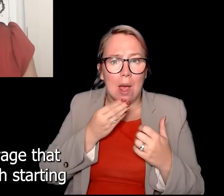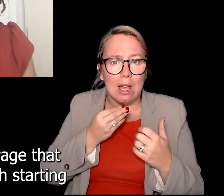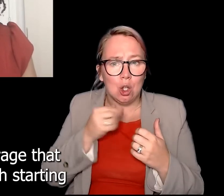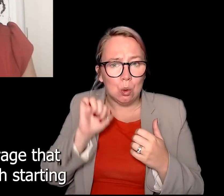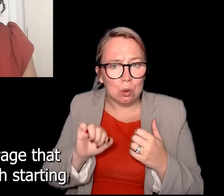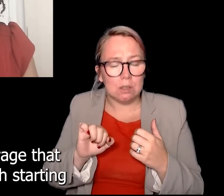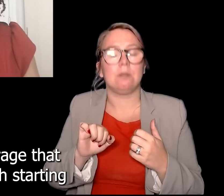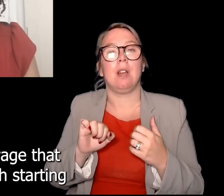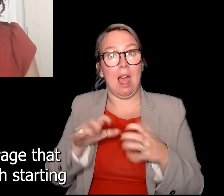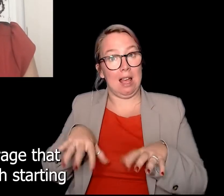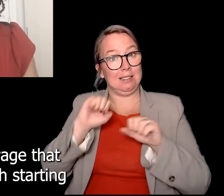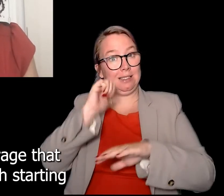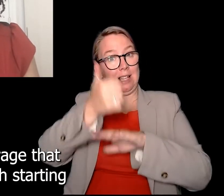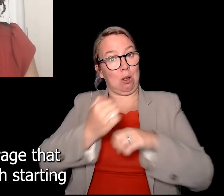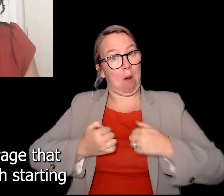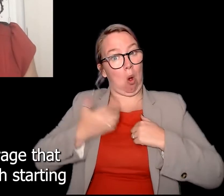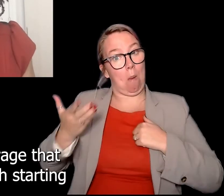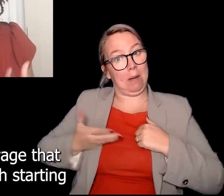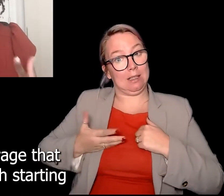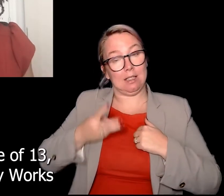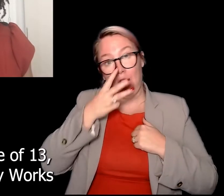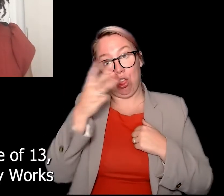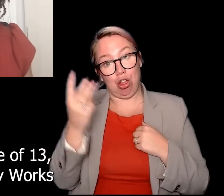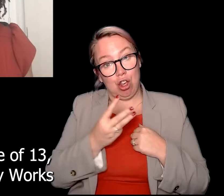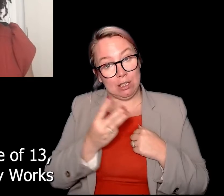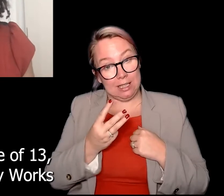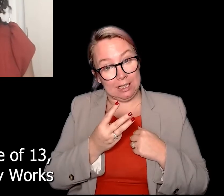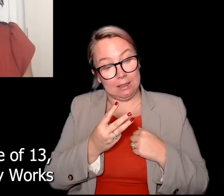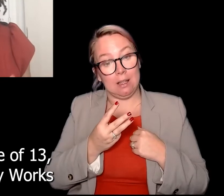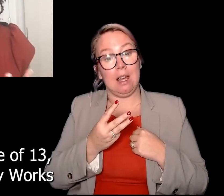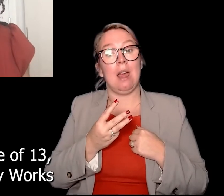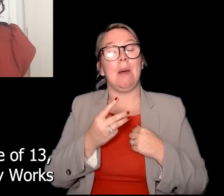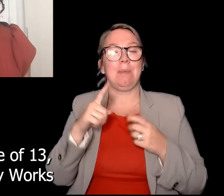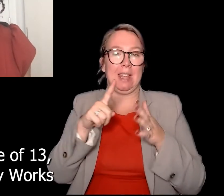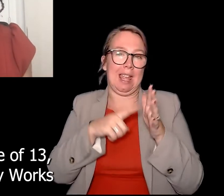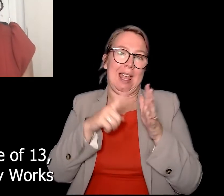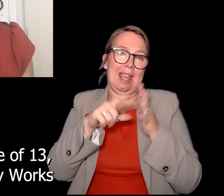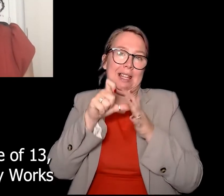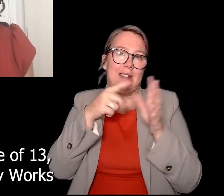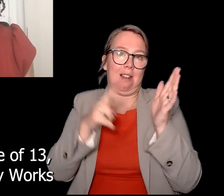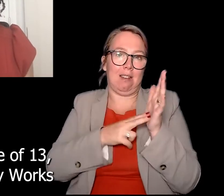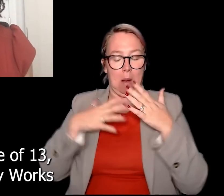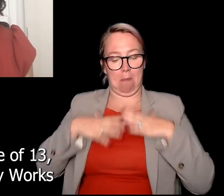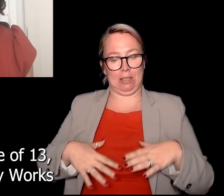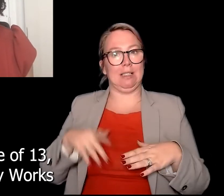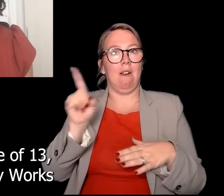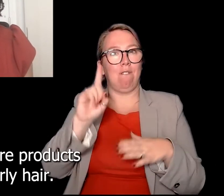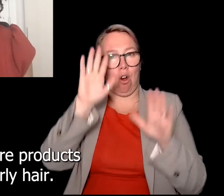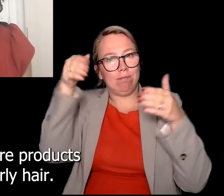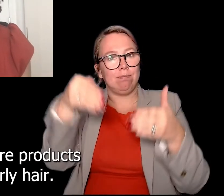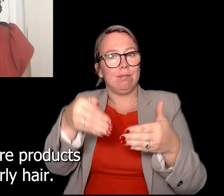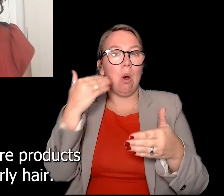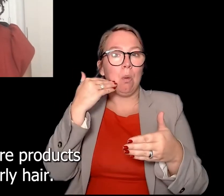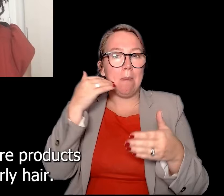actually leveraged that education? Well, it started with starting my own company at the age of 13, a company called Eden Body Works